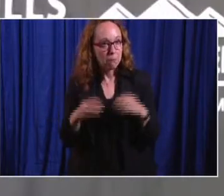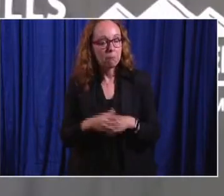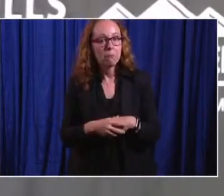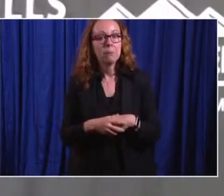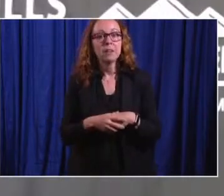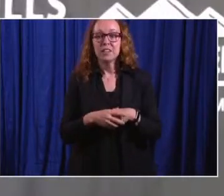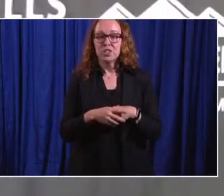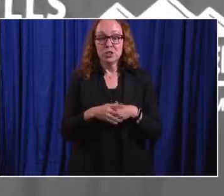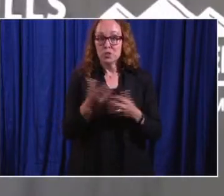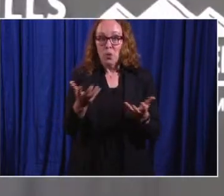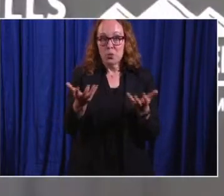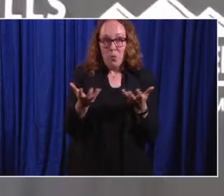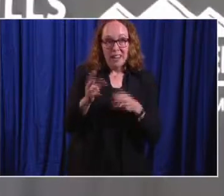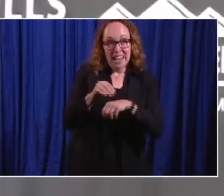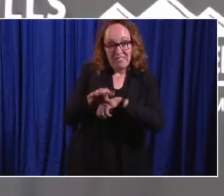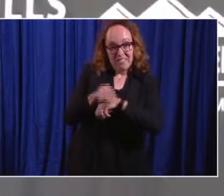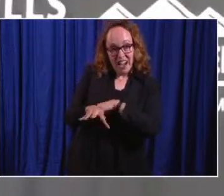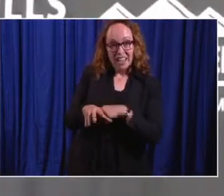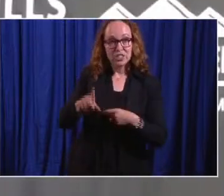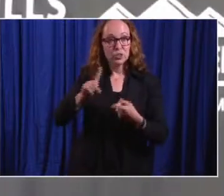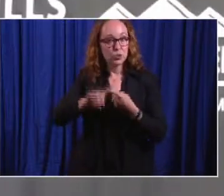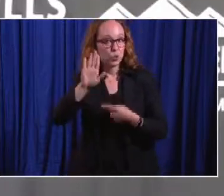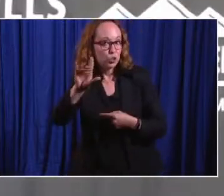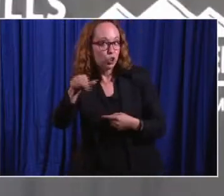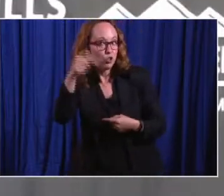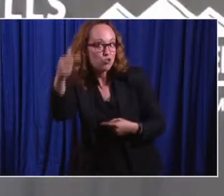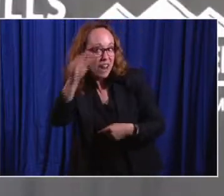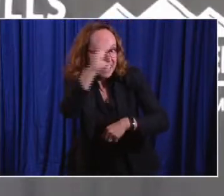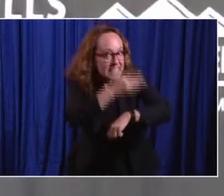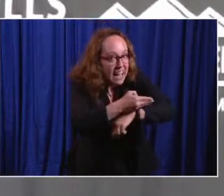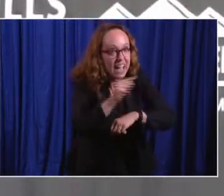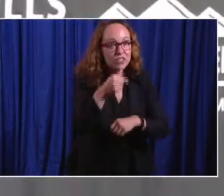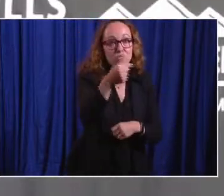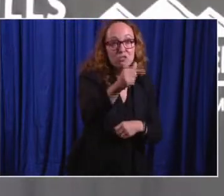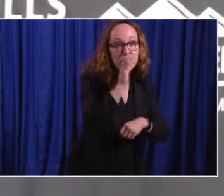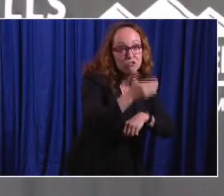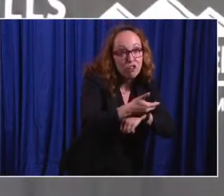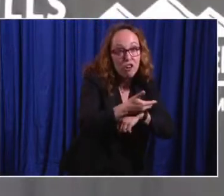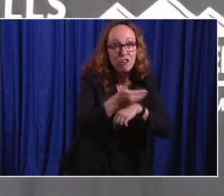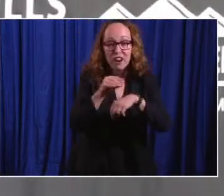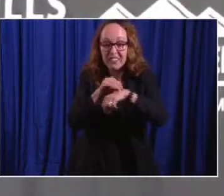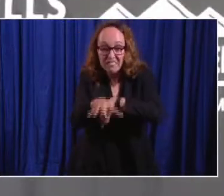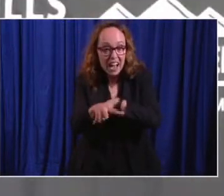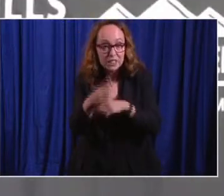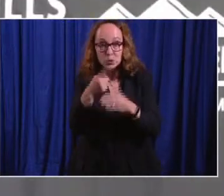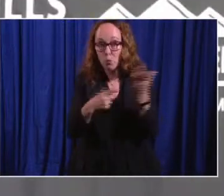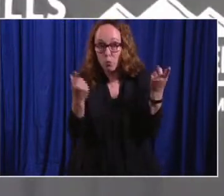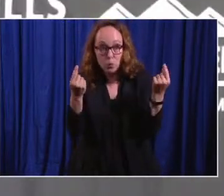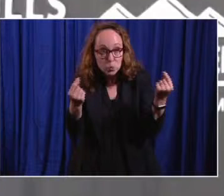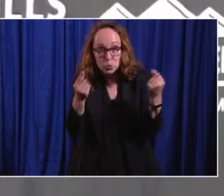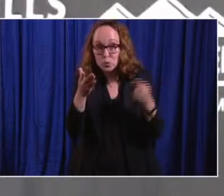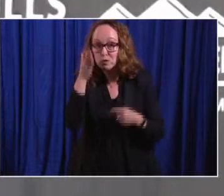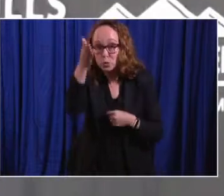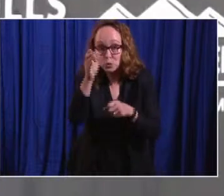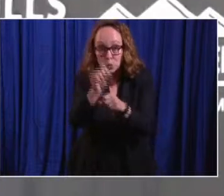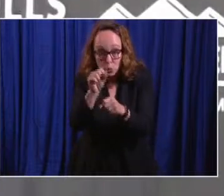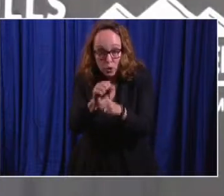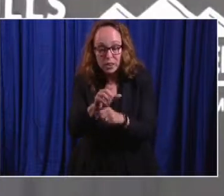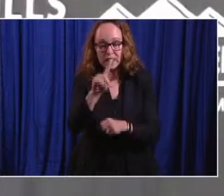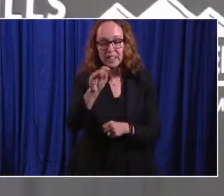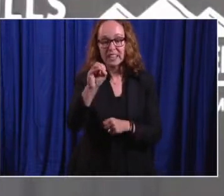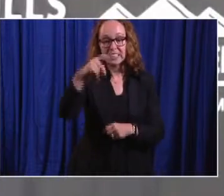want to give advice to your grandson, granddaughter, son, daughter about where the work of the future is, go to